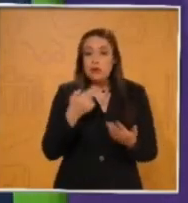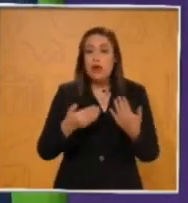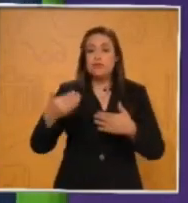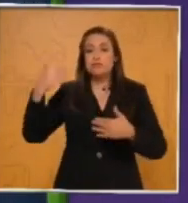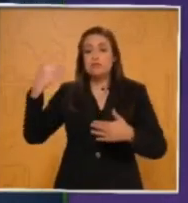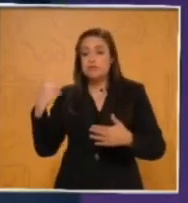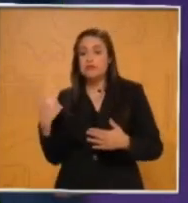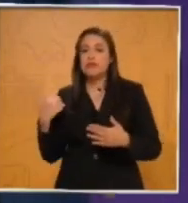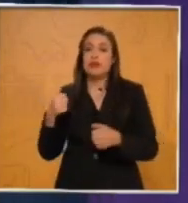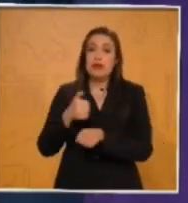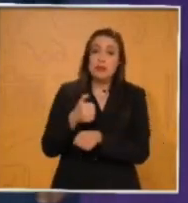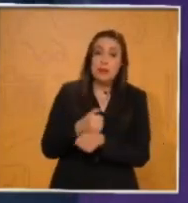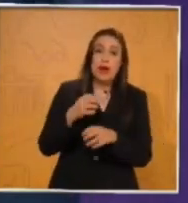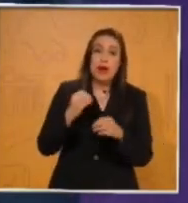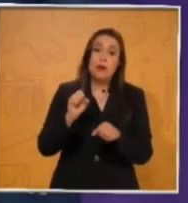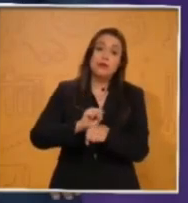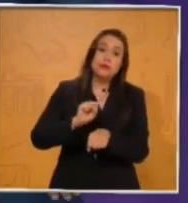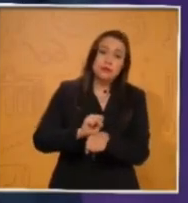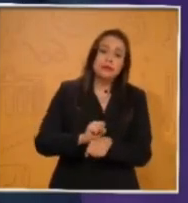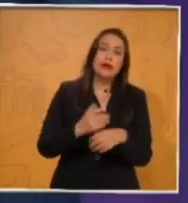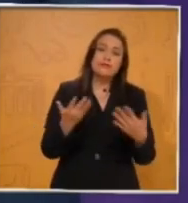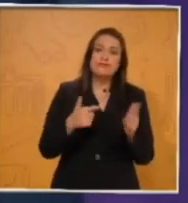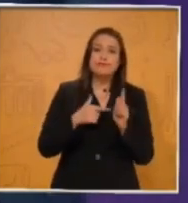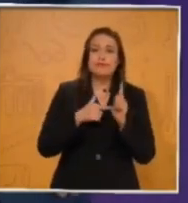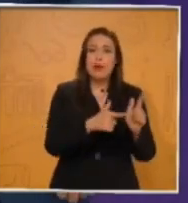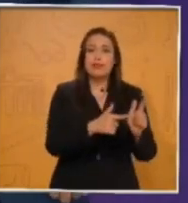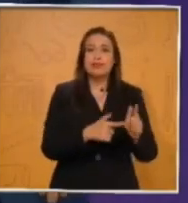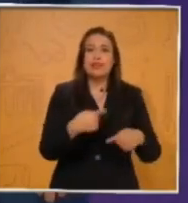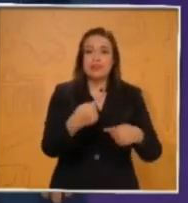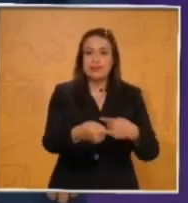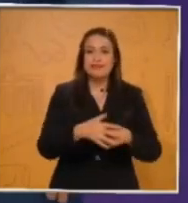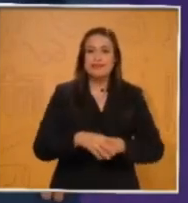secondary. Let's continue.